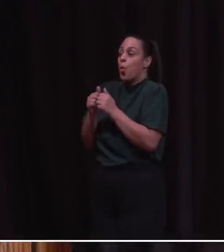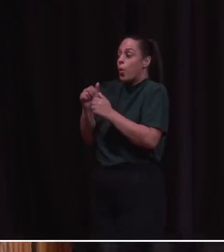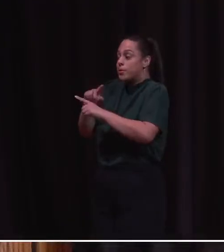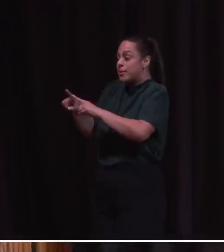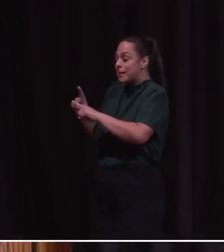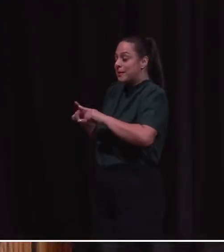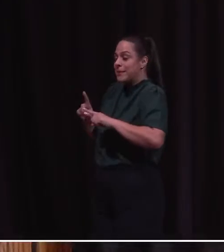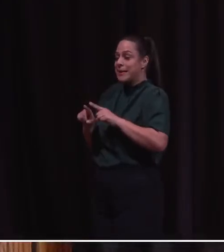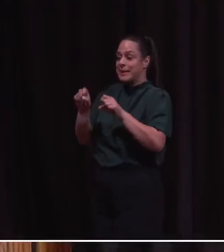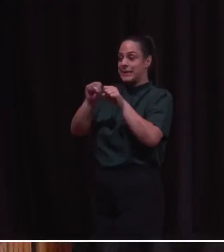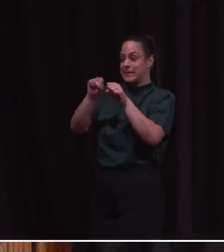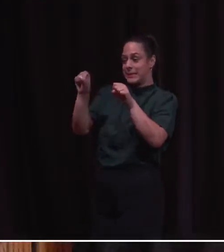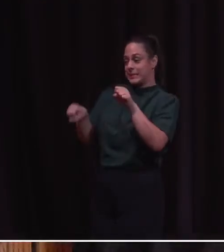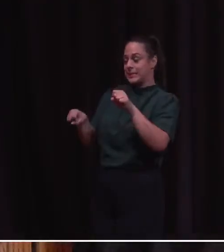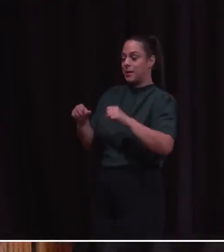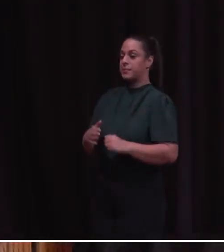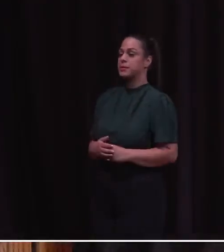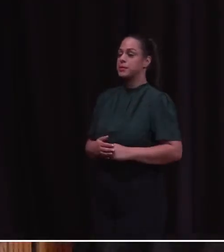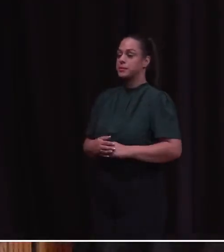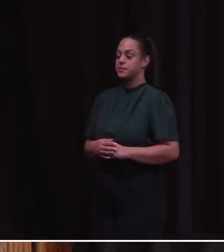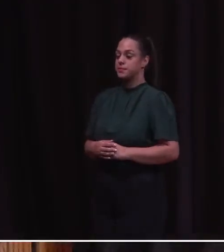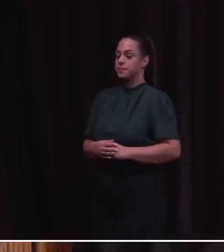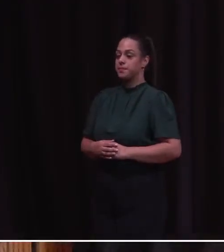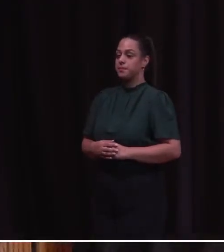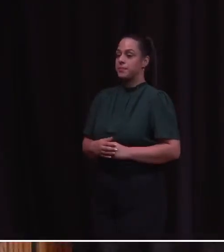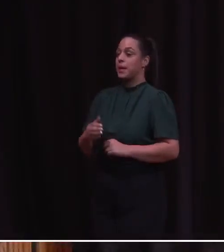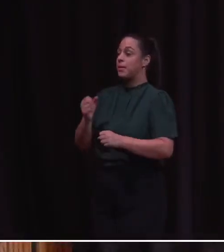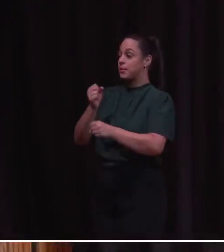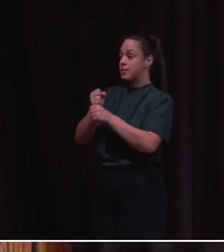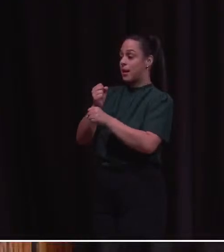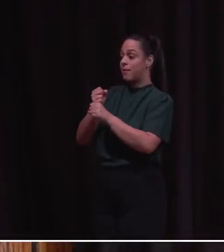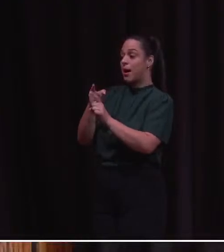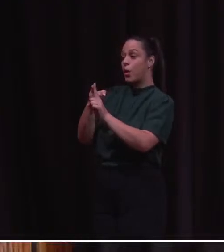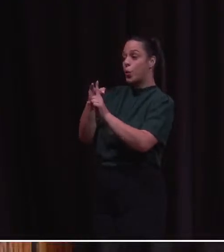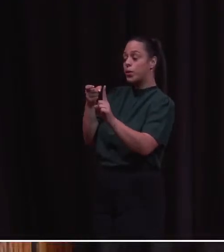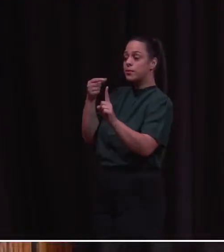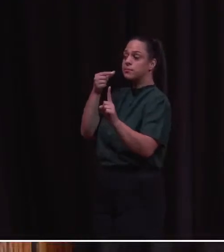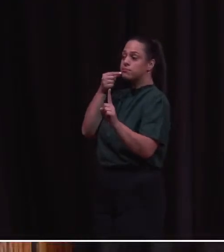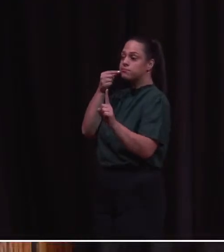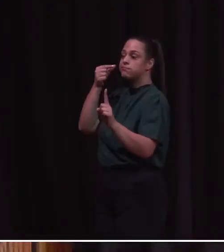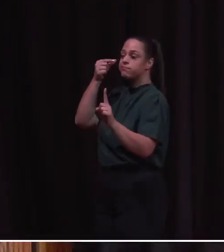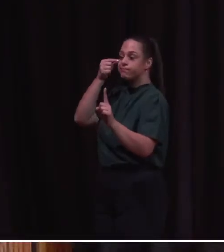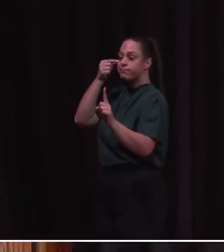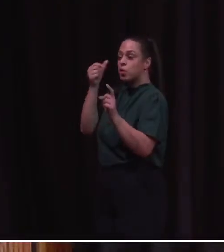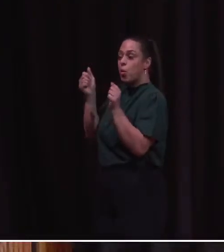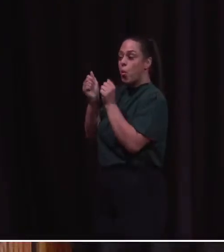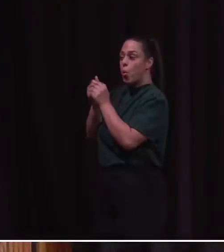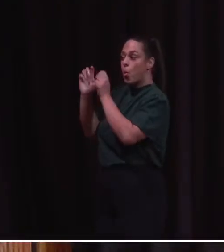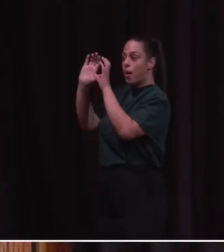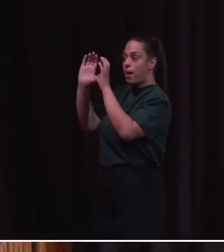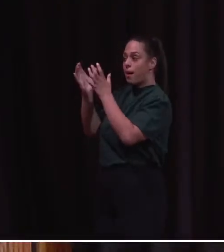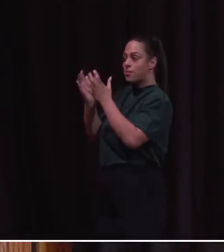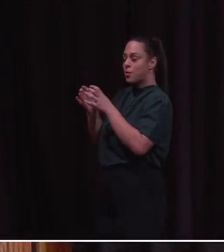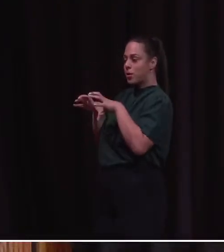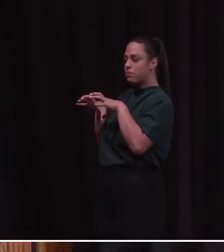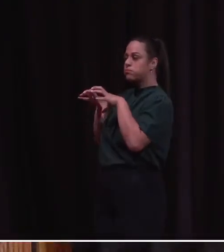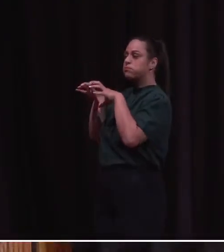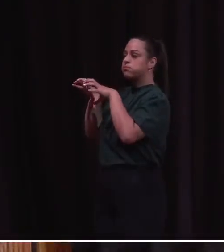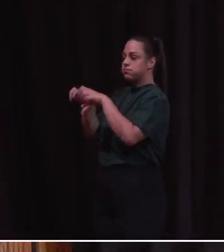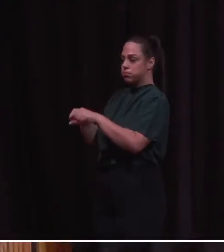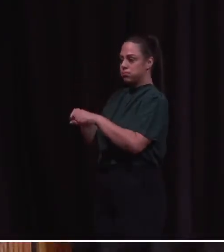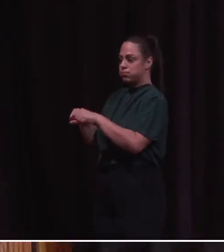a colonial category, calling into question the Eurocentric idea that gender categories are